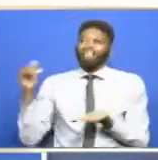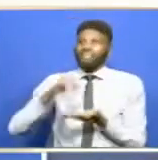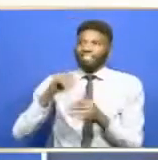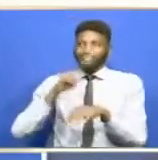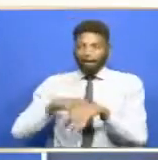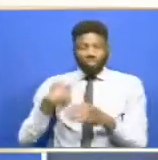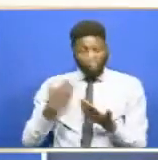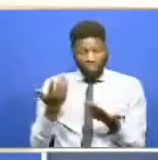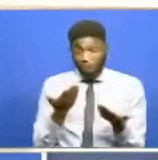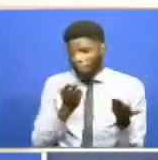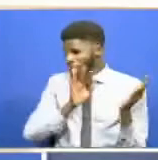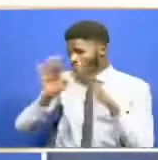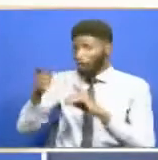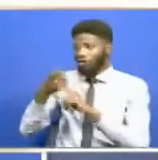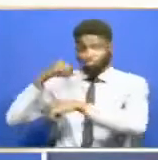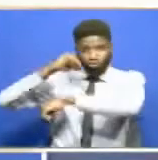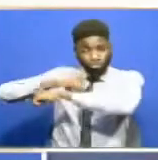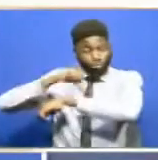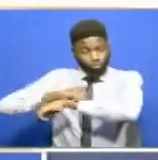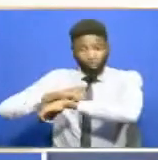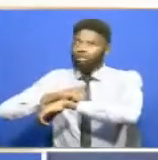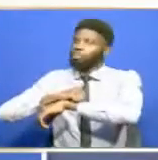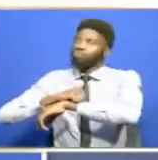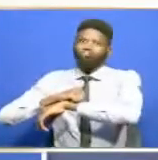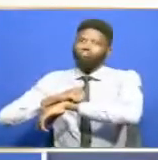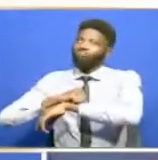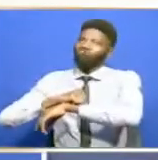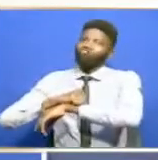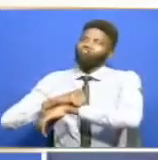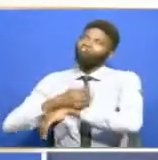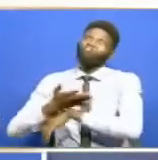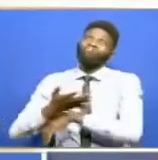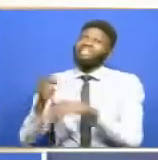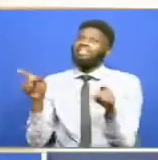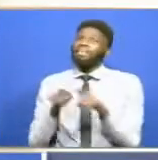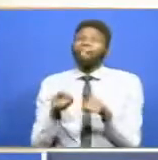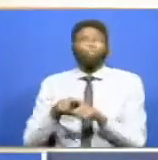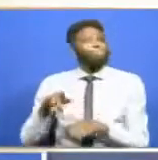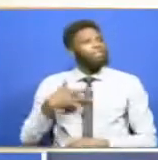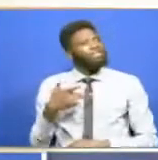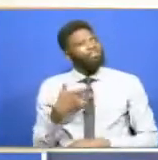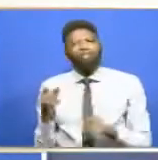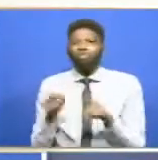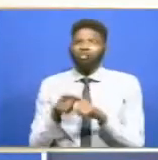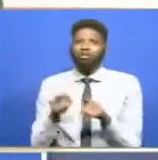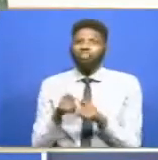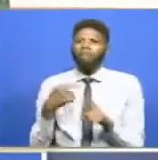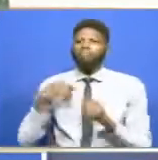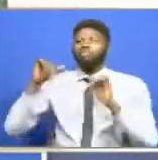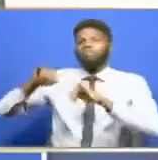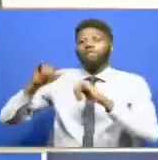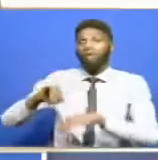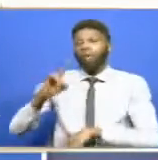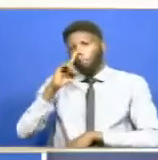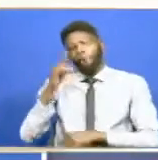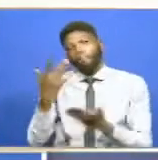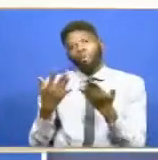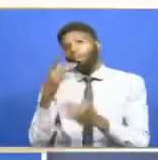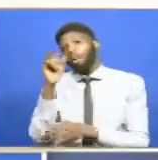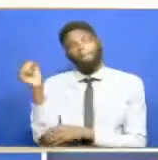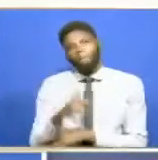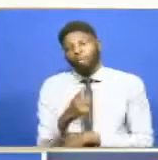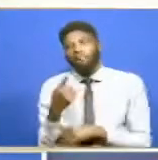back from school, it was like I thought I was going to just stay at home like for 1 month,